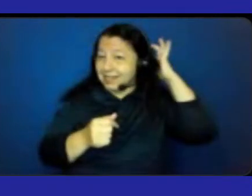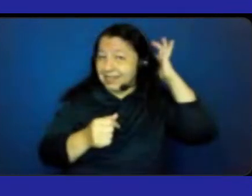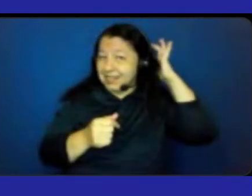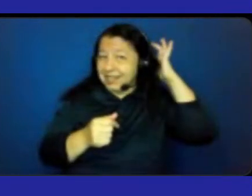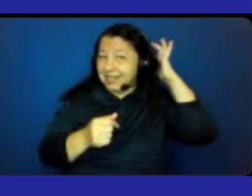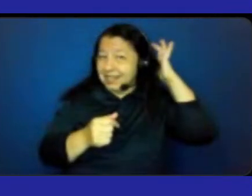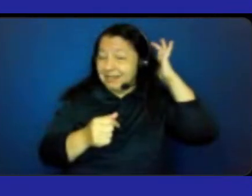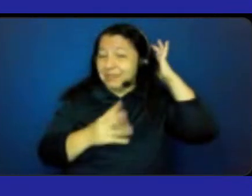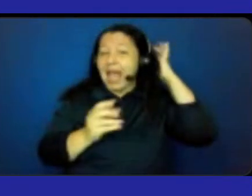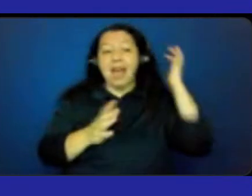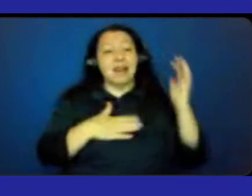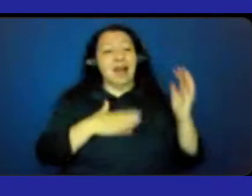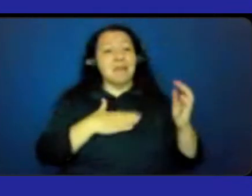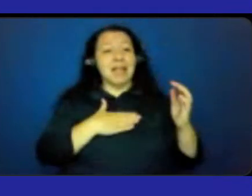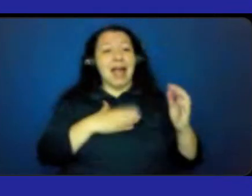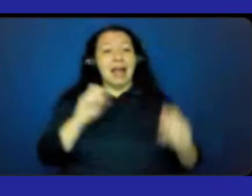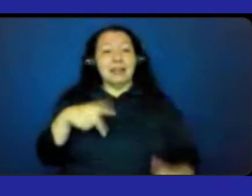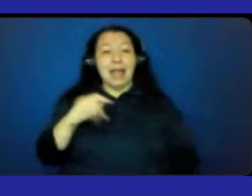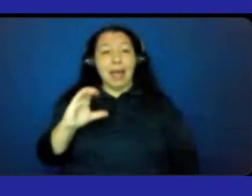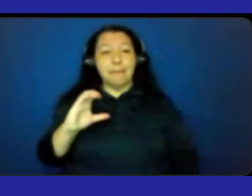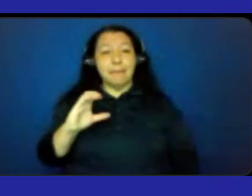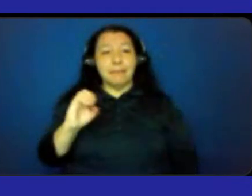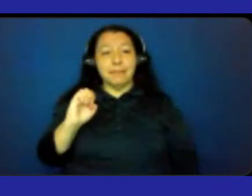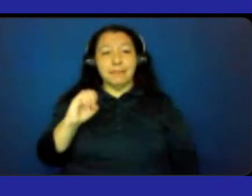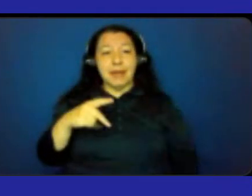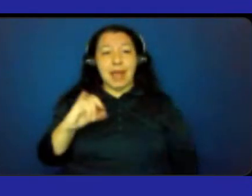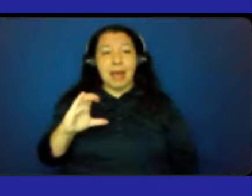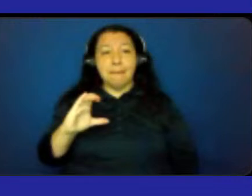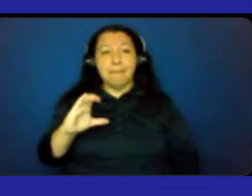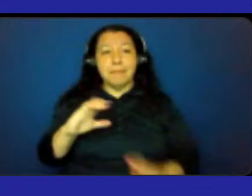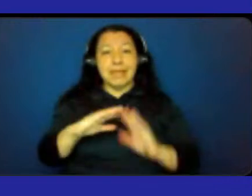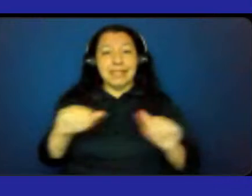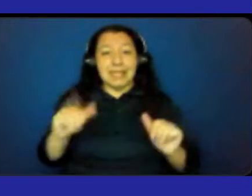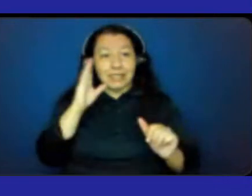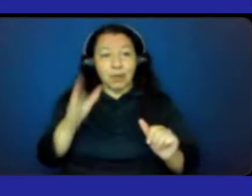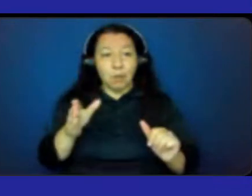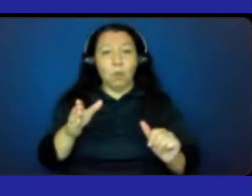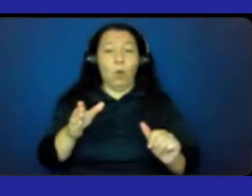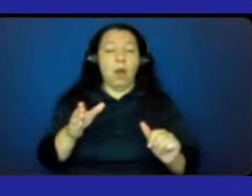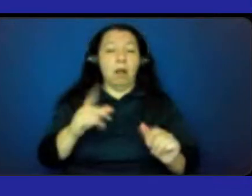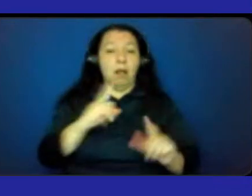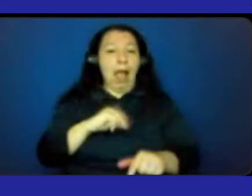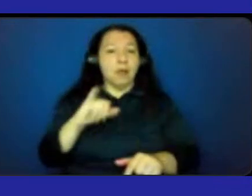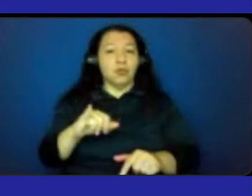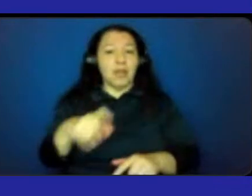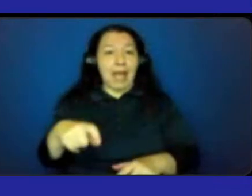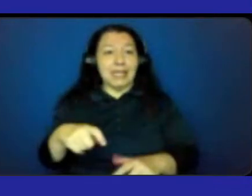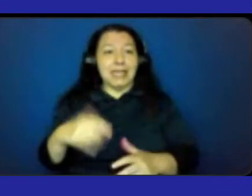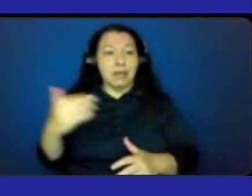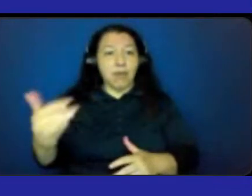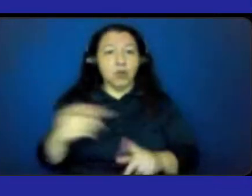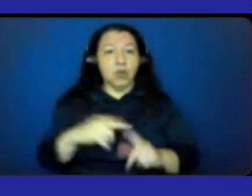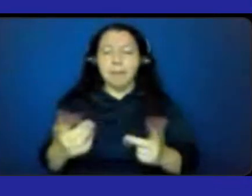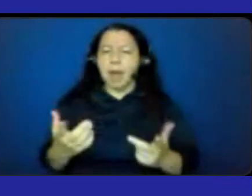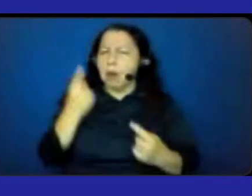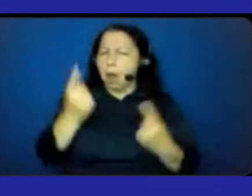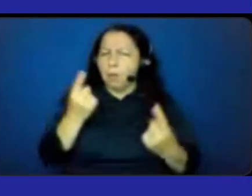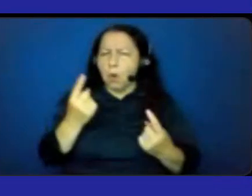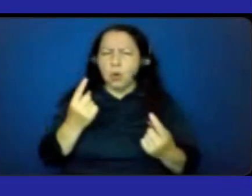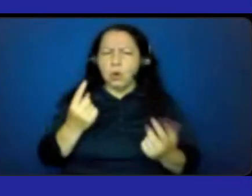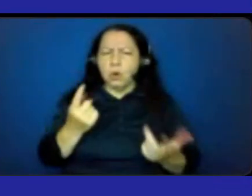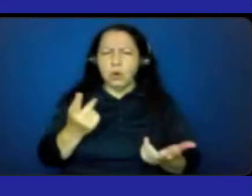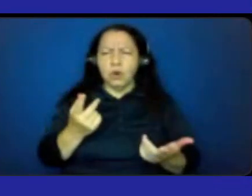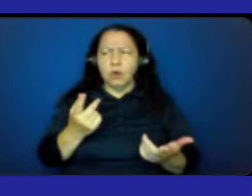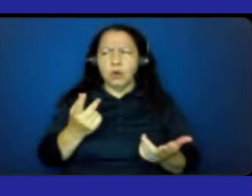I'm glad that the EPIC system is going to fill that area. I wonder if they